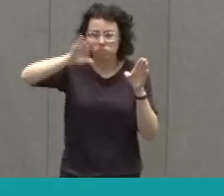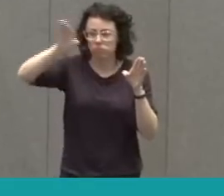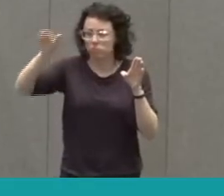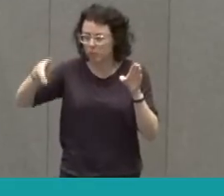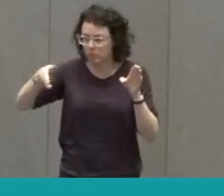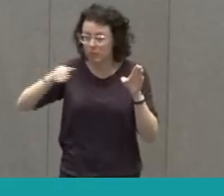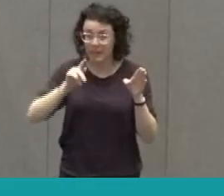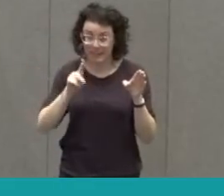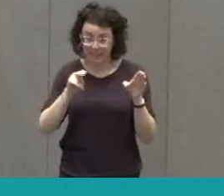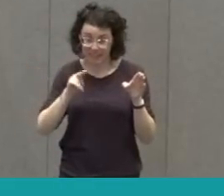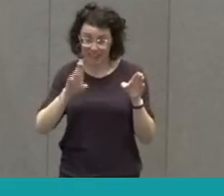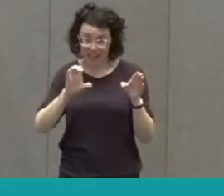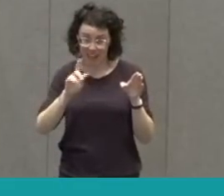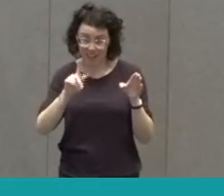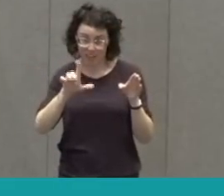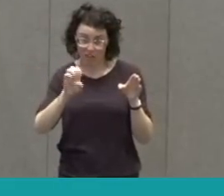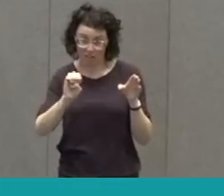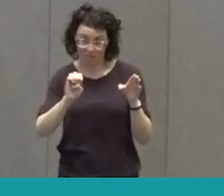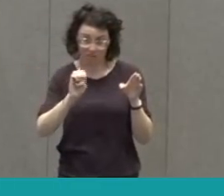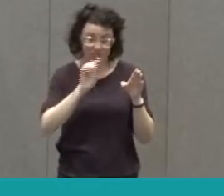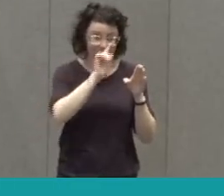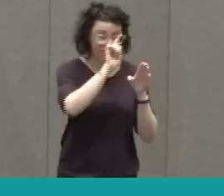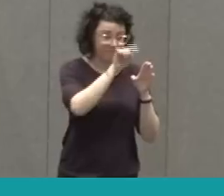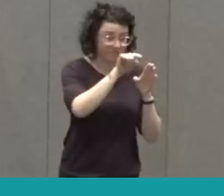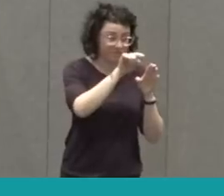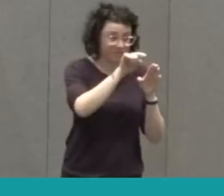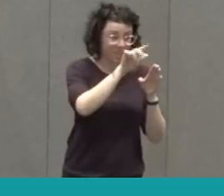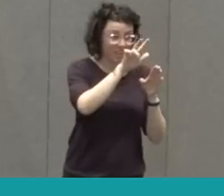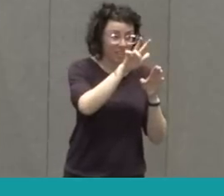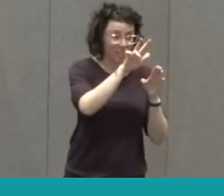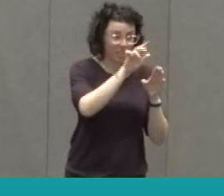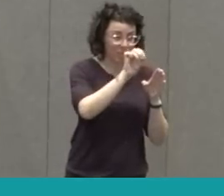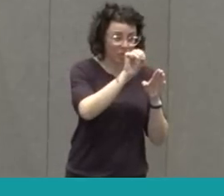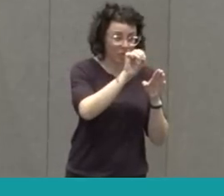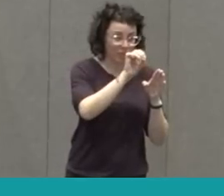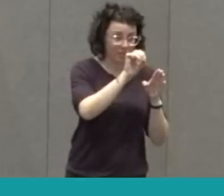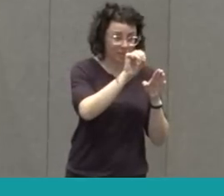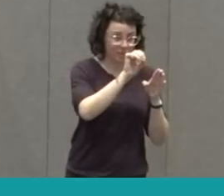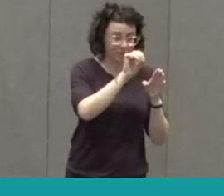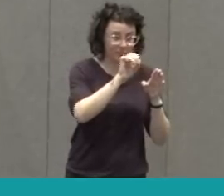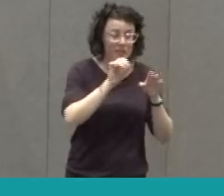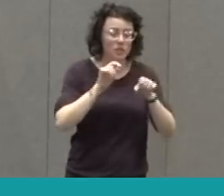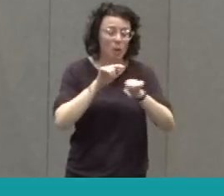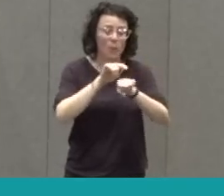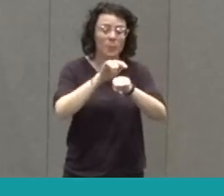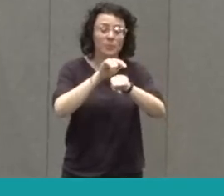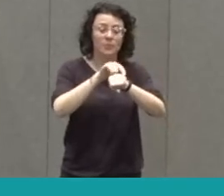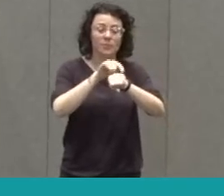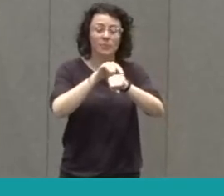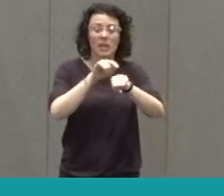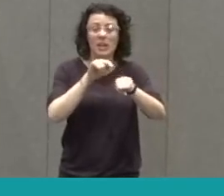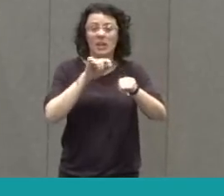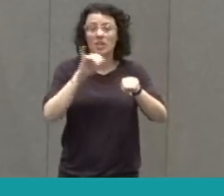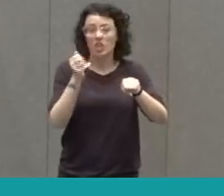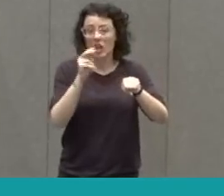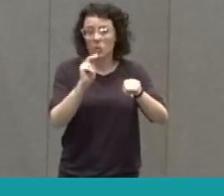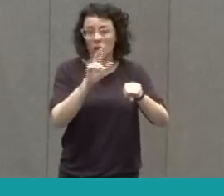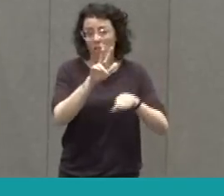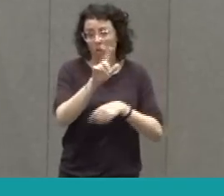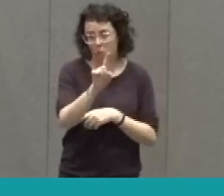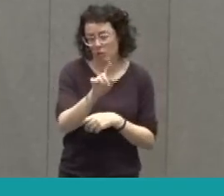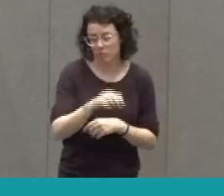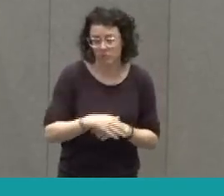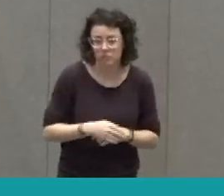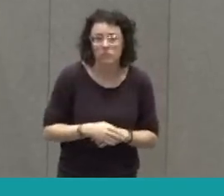for February. So like January would be 31 days, February would be normally 28 or 29 in a leap